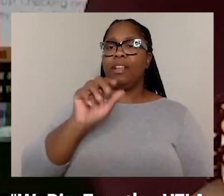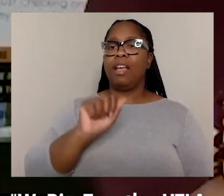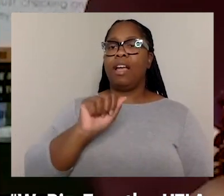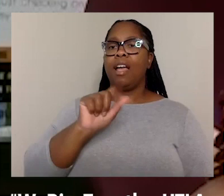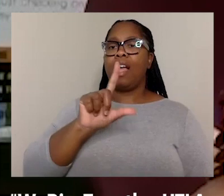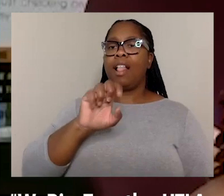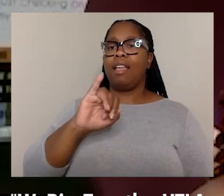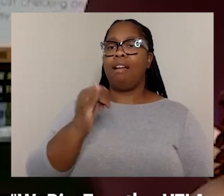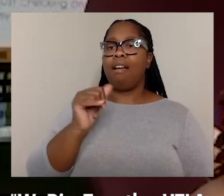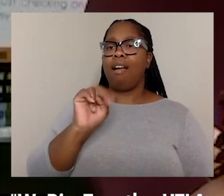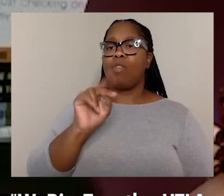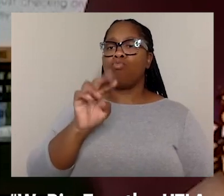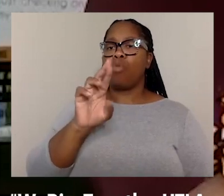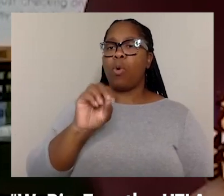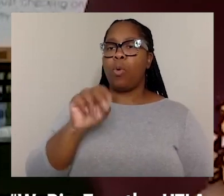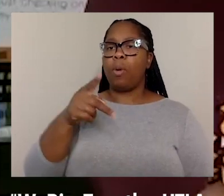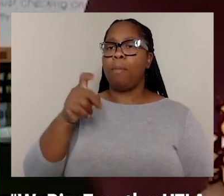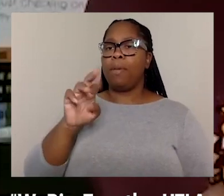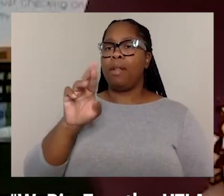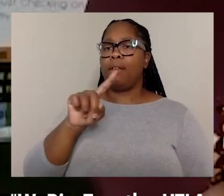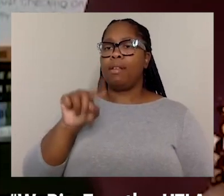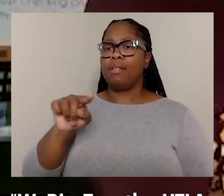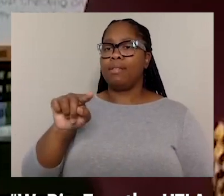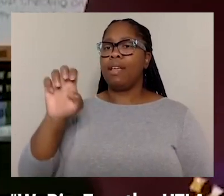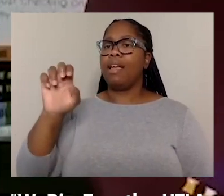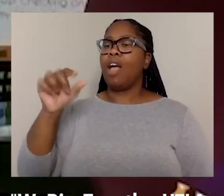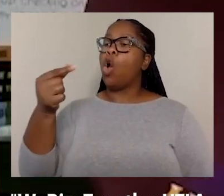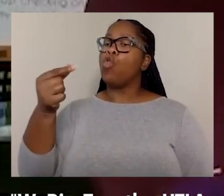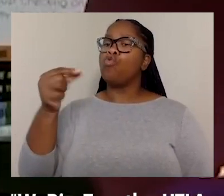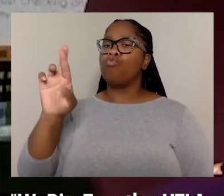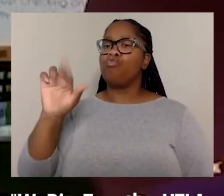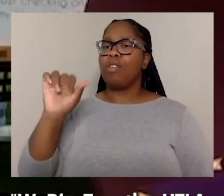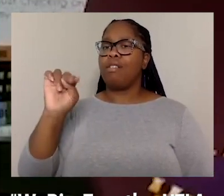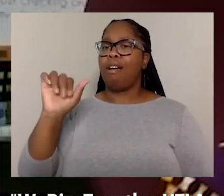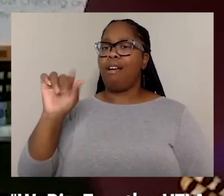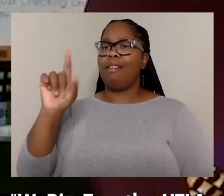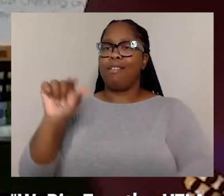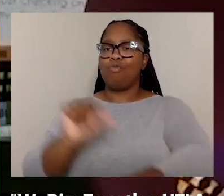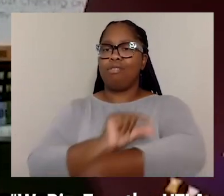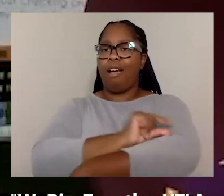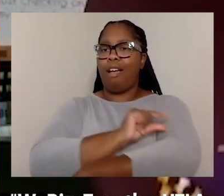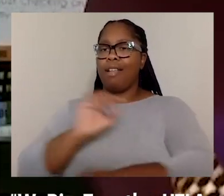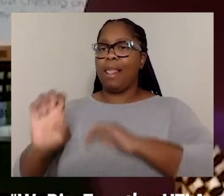Alejandro Perez, Granada Elementary School.